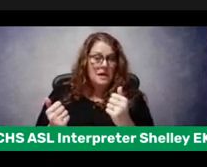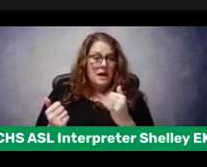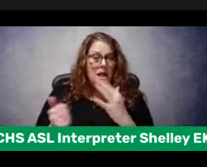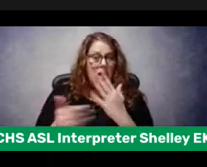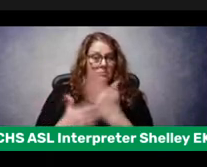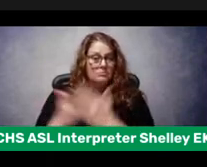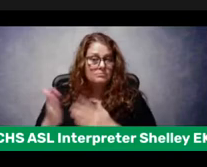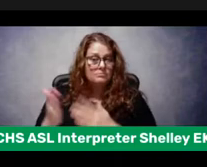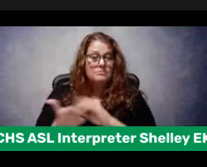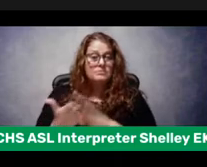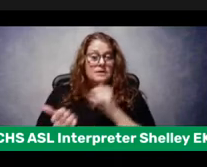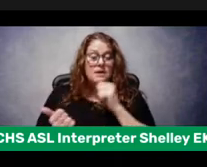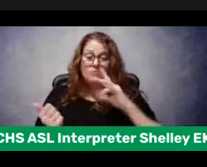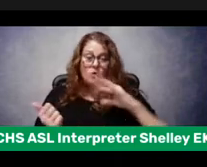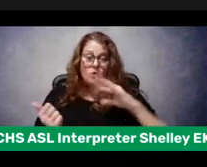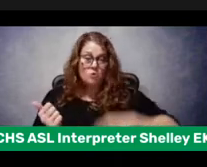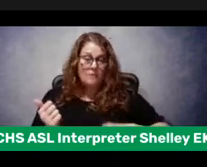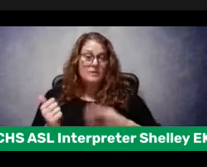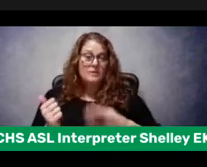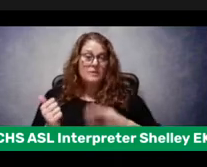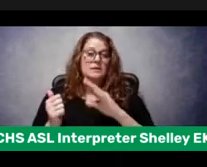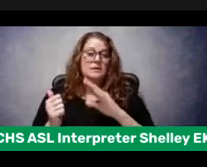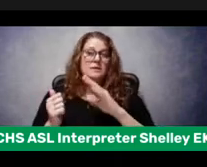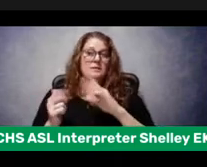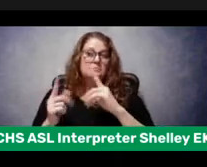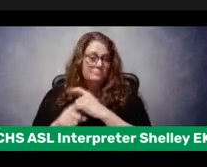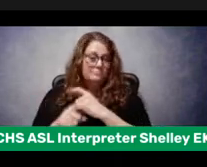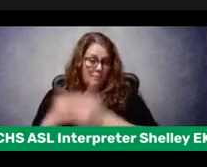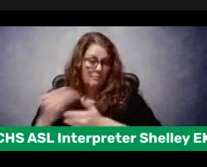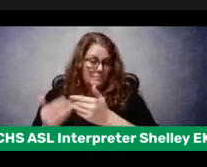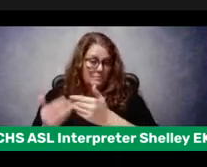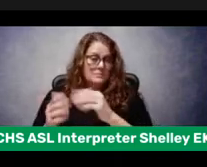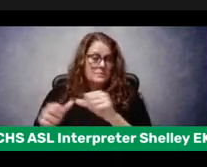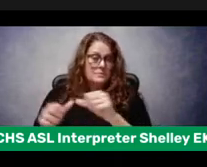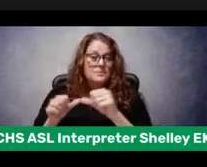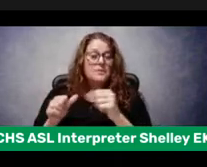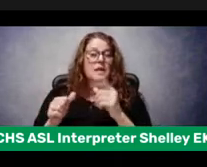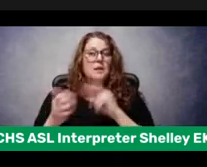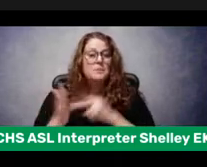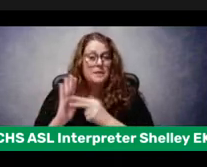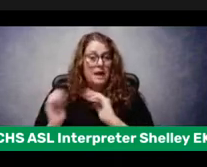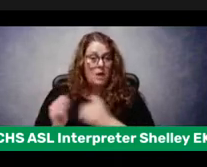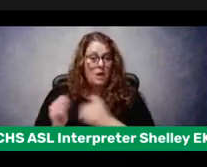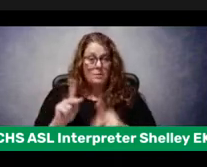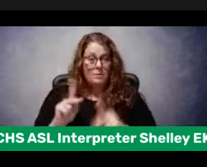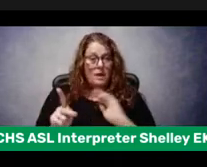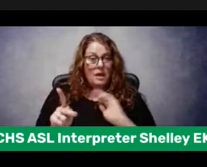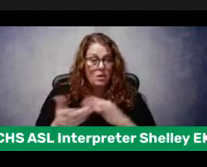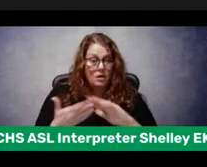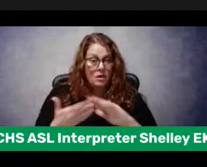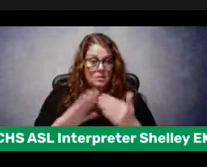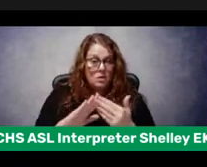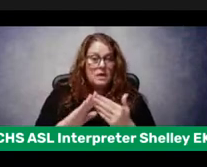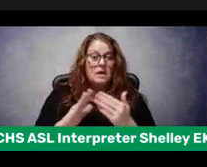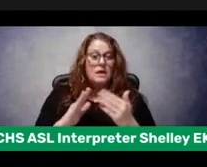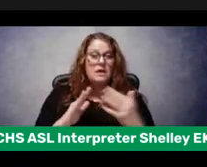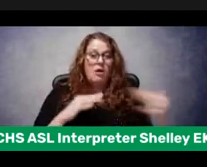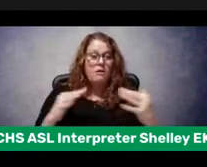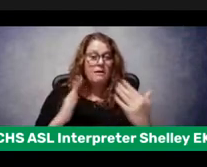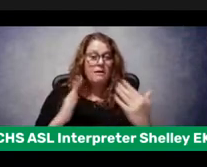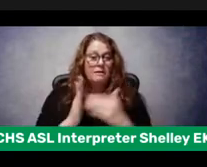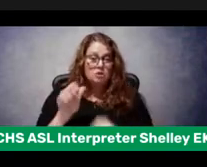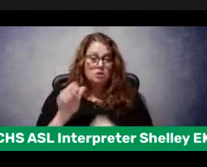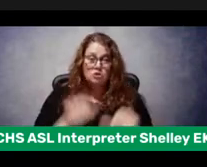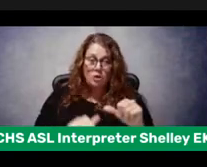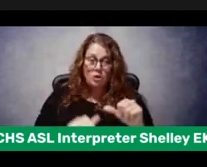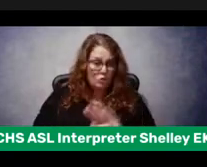in nonprofit complexes or other complexes really mean that our people in our community are pitted against each other,